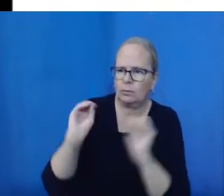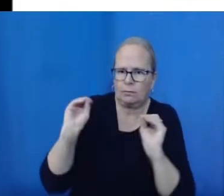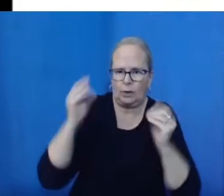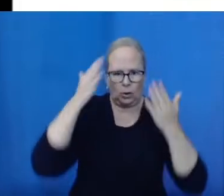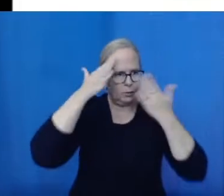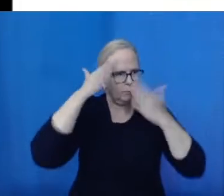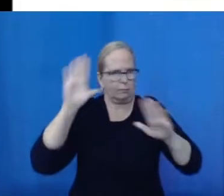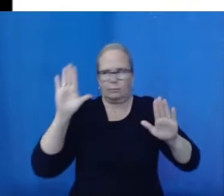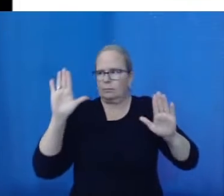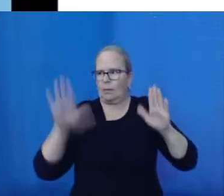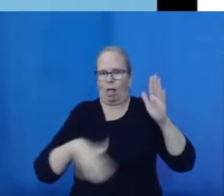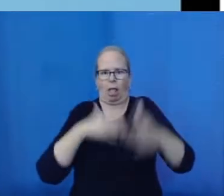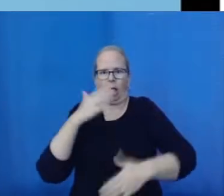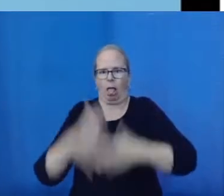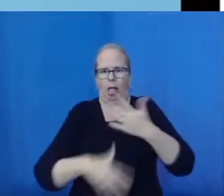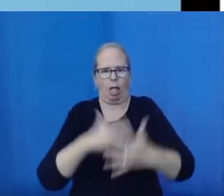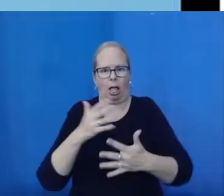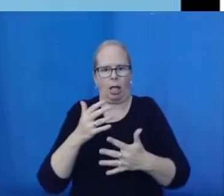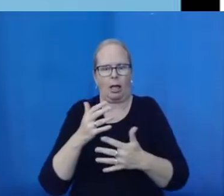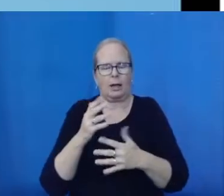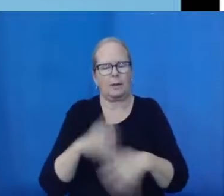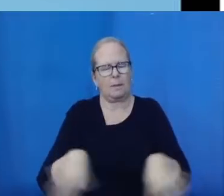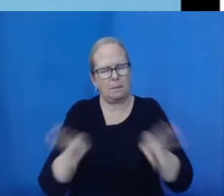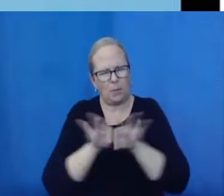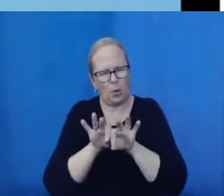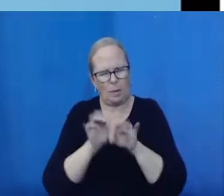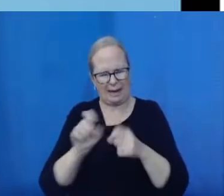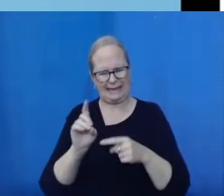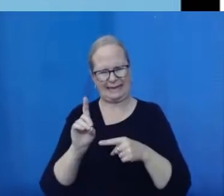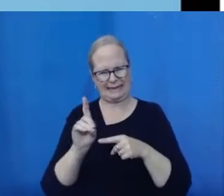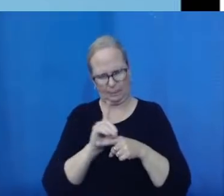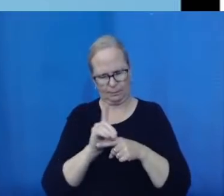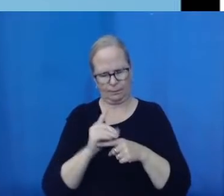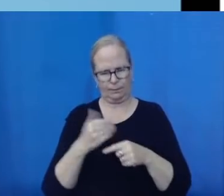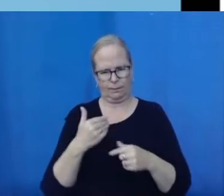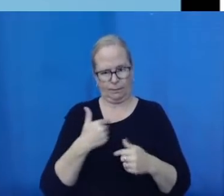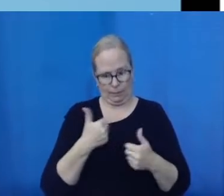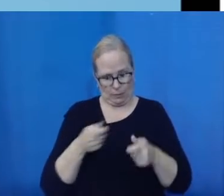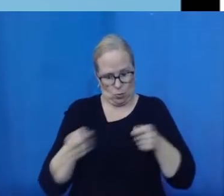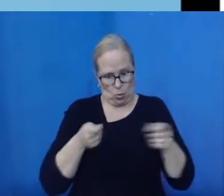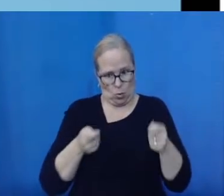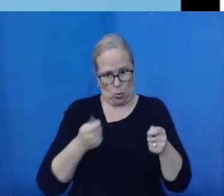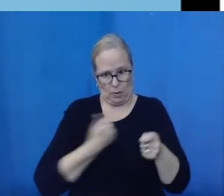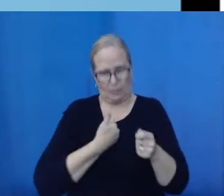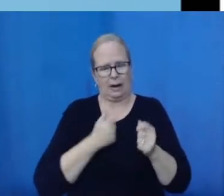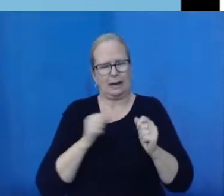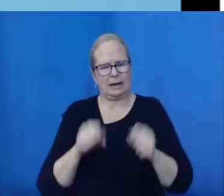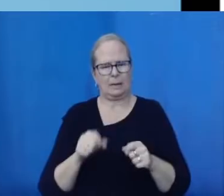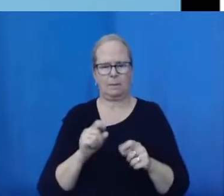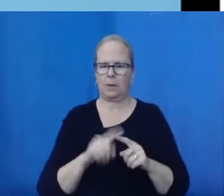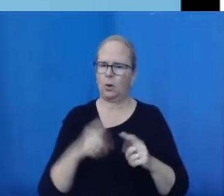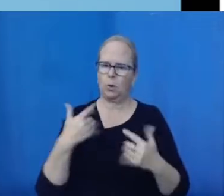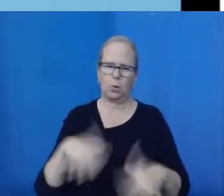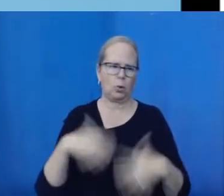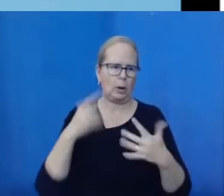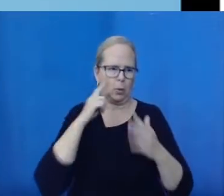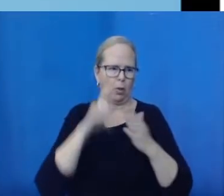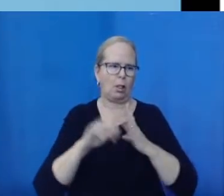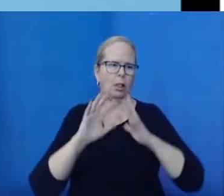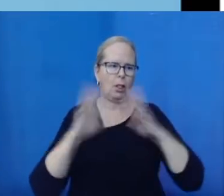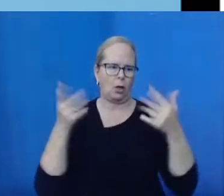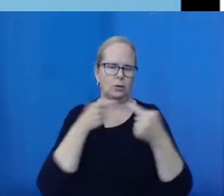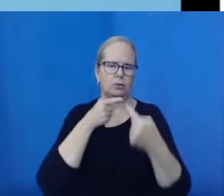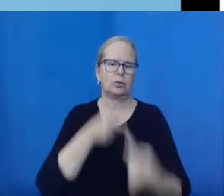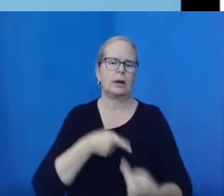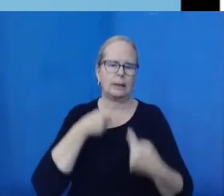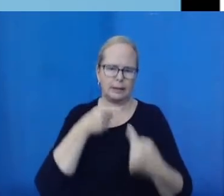of difficulties around that aspect of things with kiddos. At the end of the day, you know, everything that's happened with COVID has had